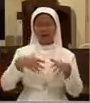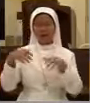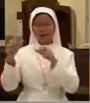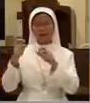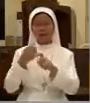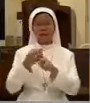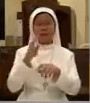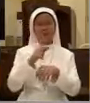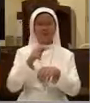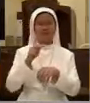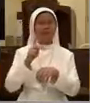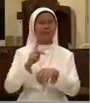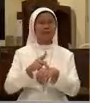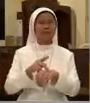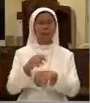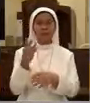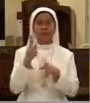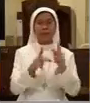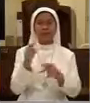saying,